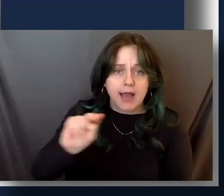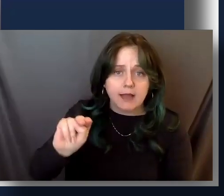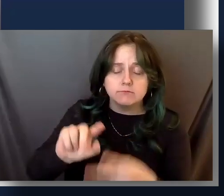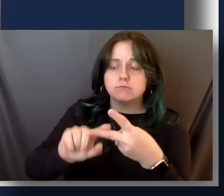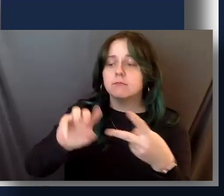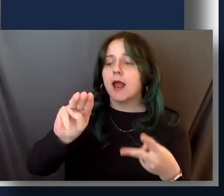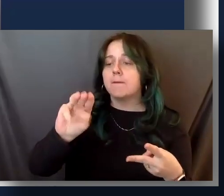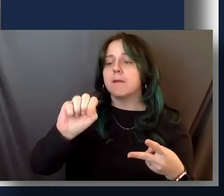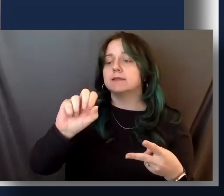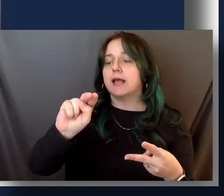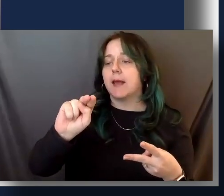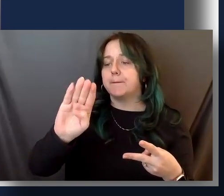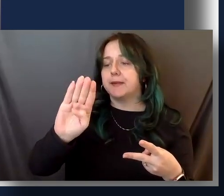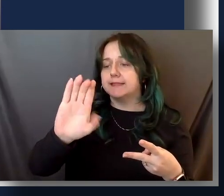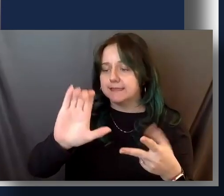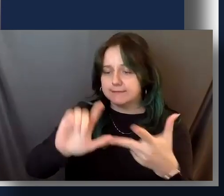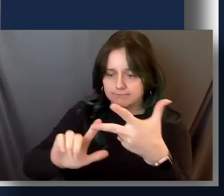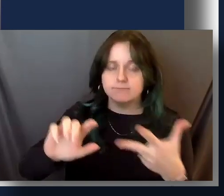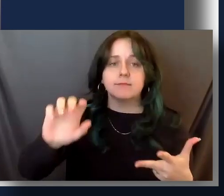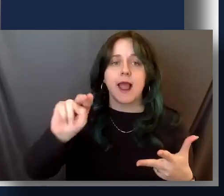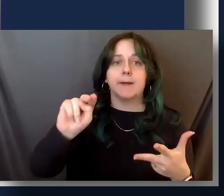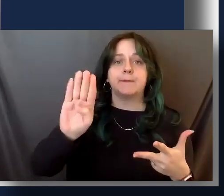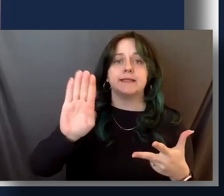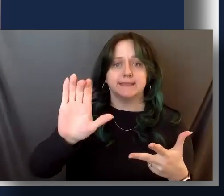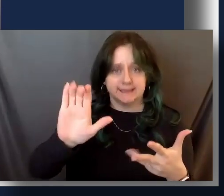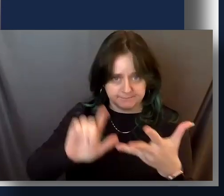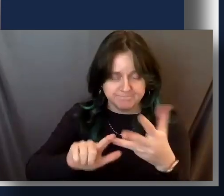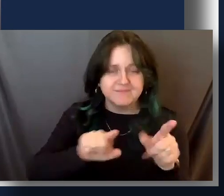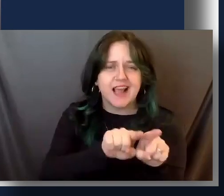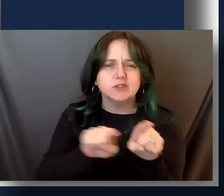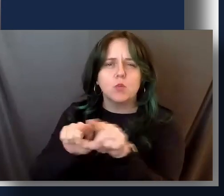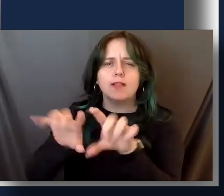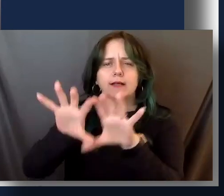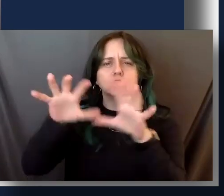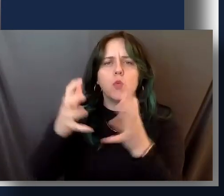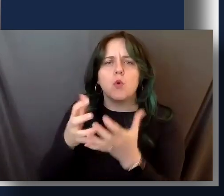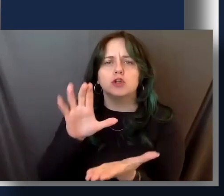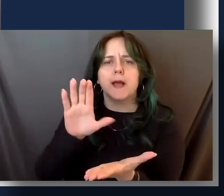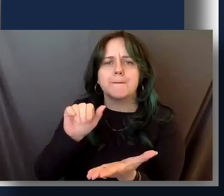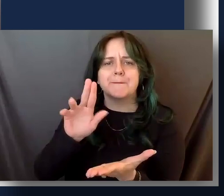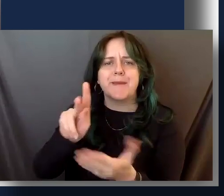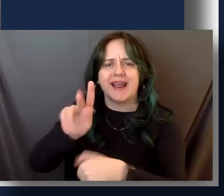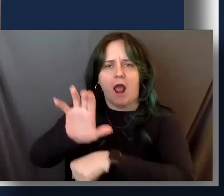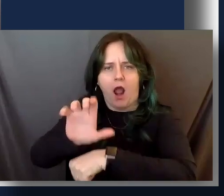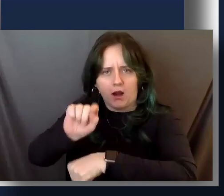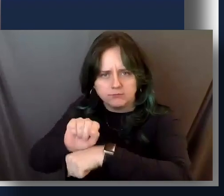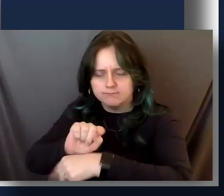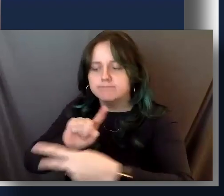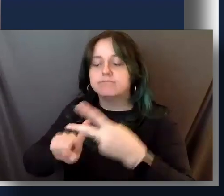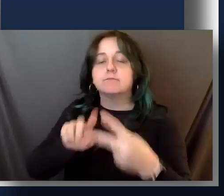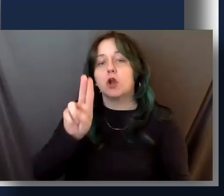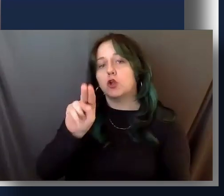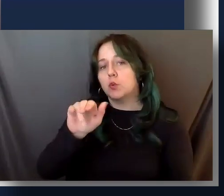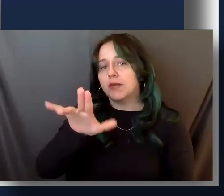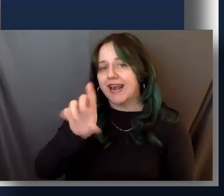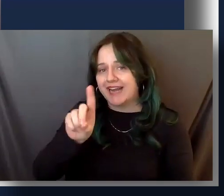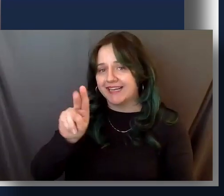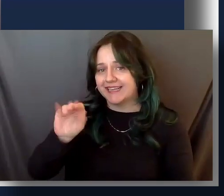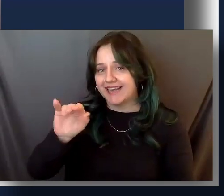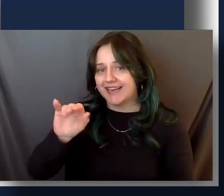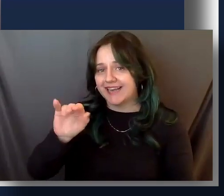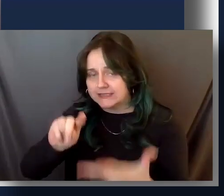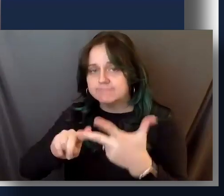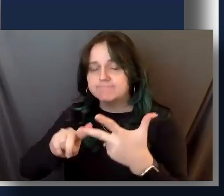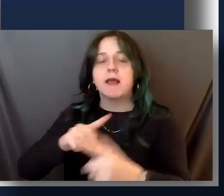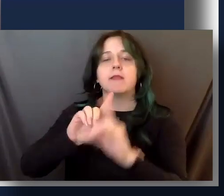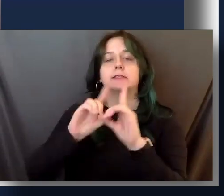guest on CNN, MSNBC, NBC, and an active consultant for the World Bank, the United Nations, and the